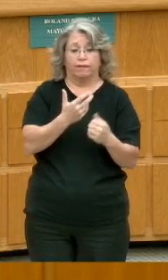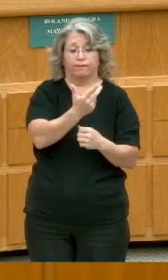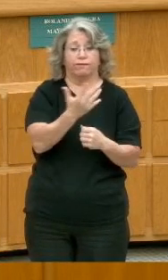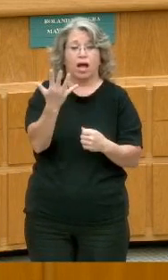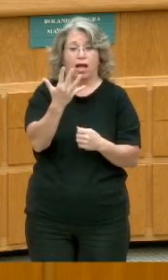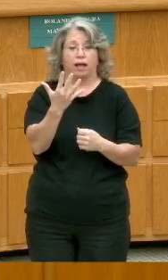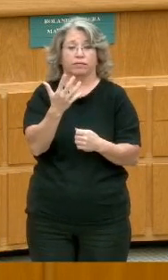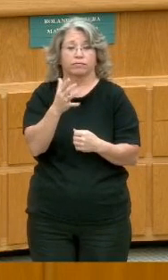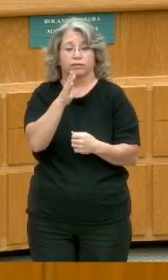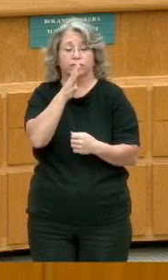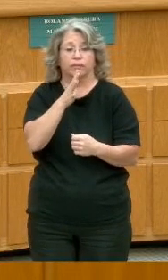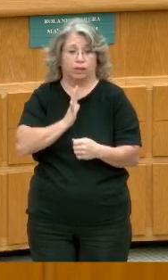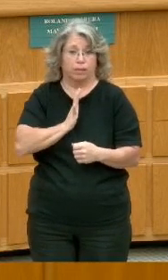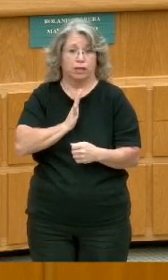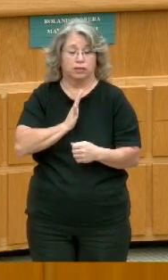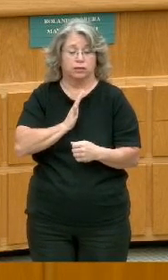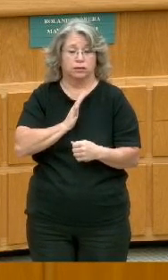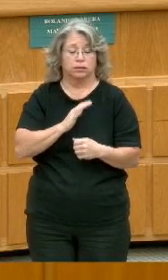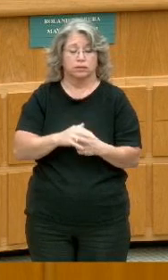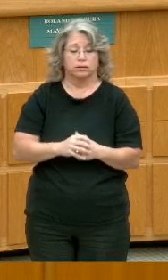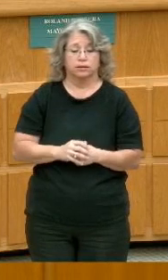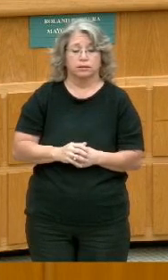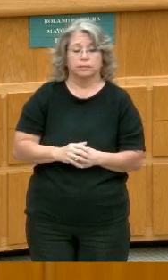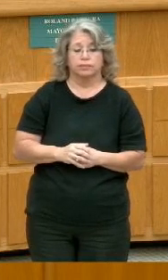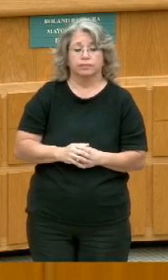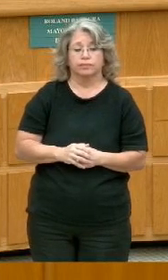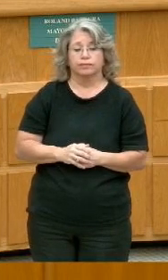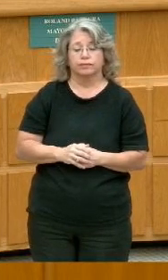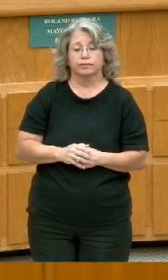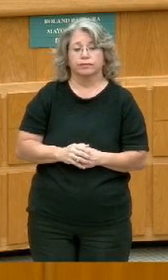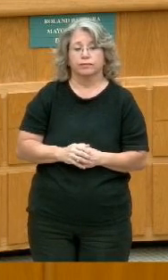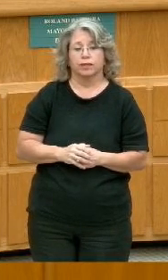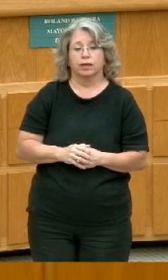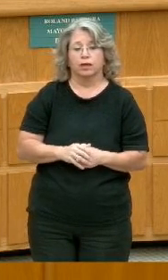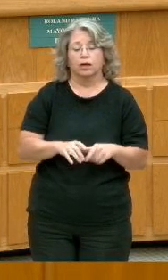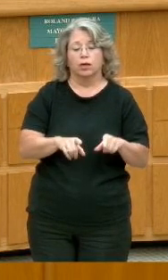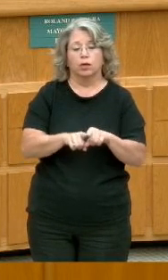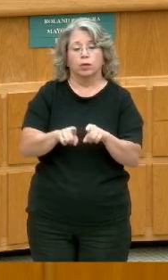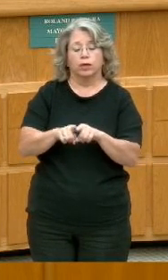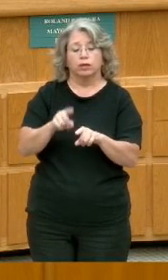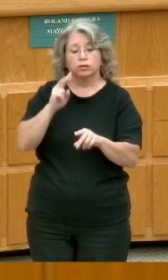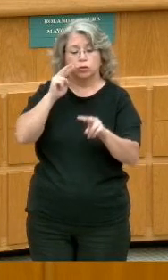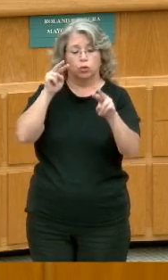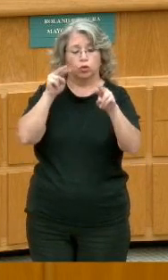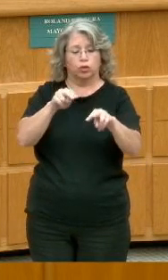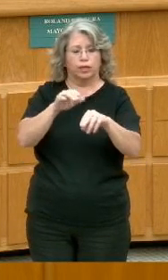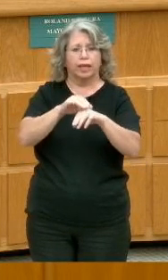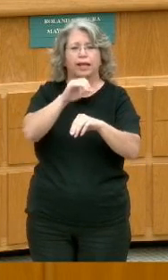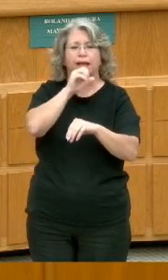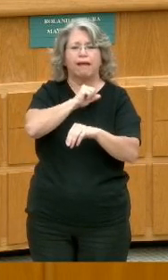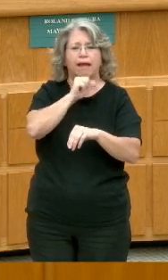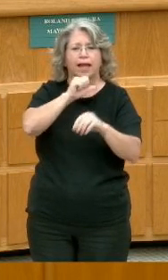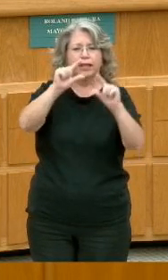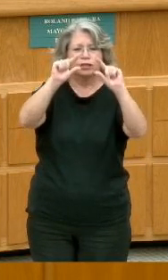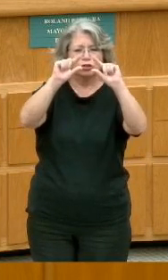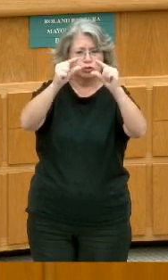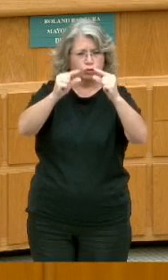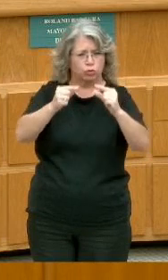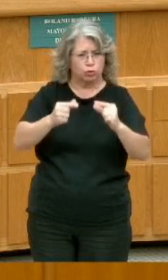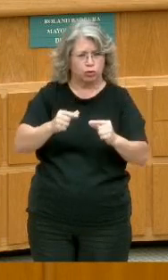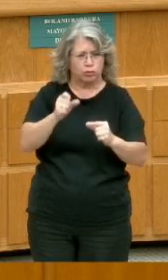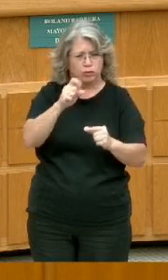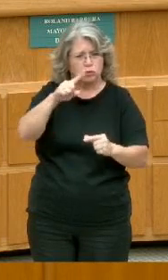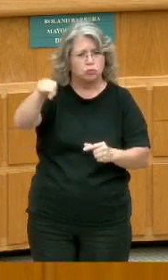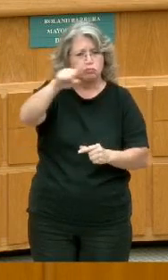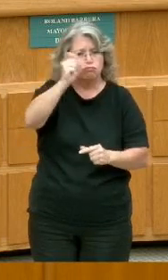last testing round. And then we look at the confirmed cases by age group so the community can